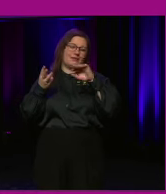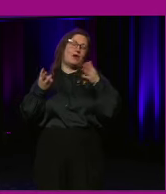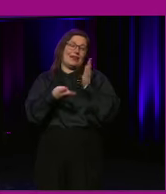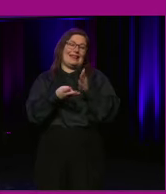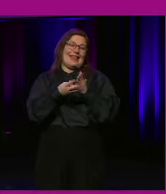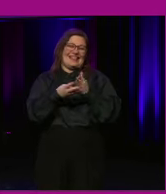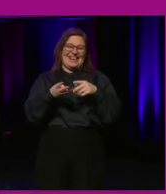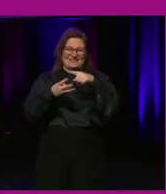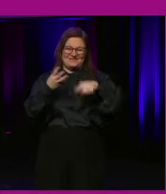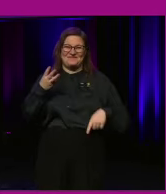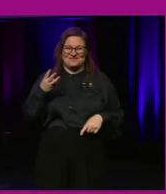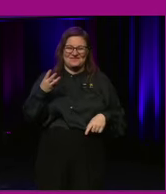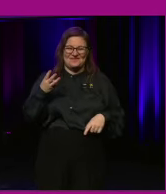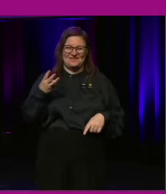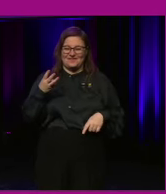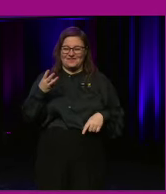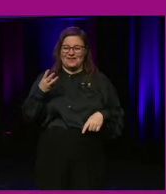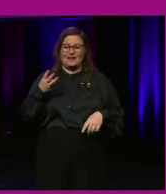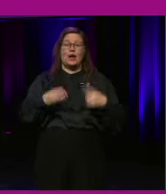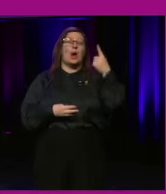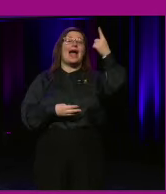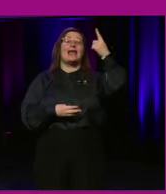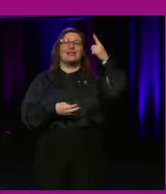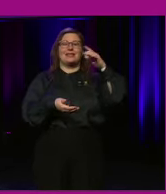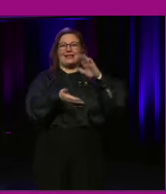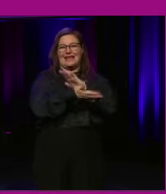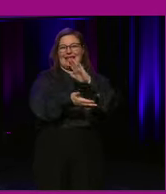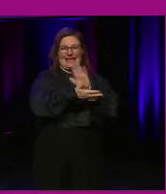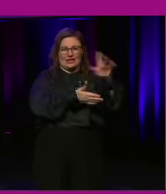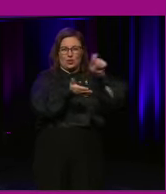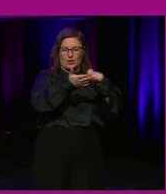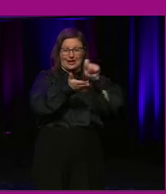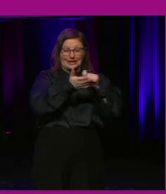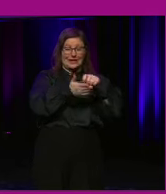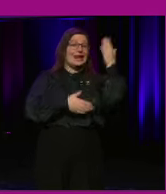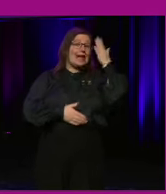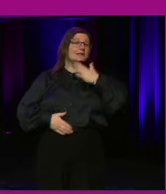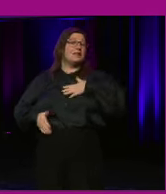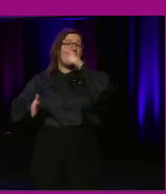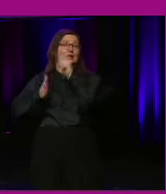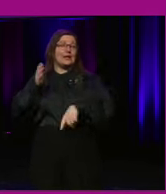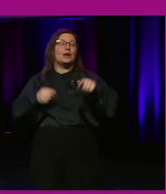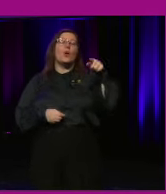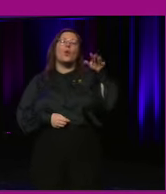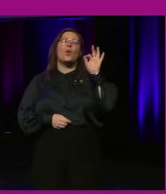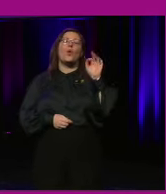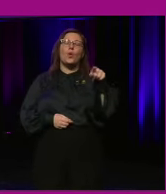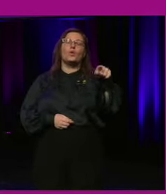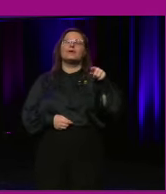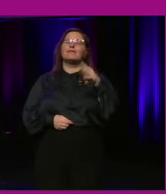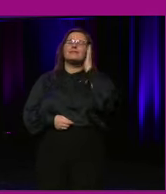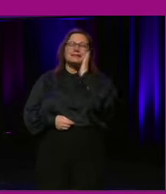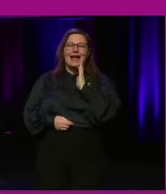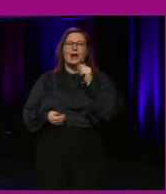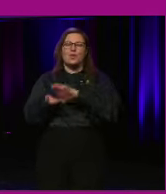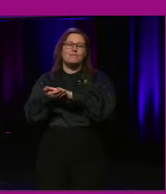And one of the newspaper's journalists read the article, and she kindly turned it into